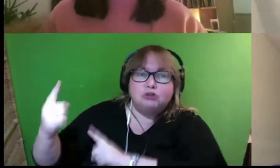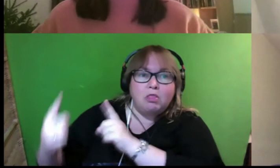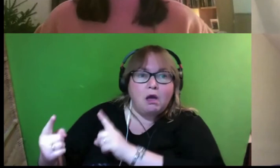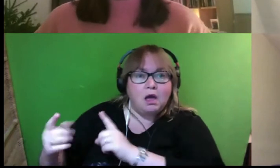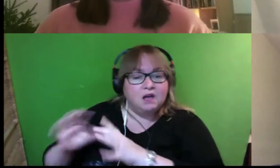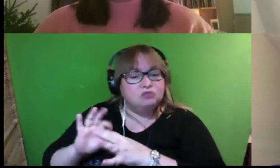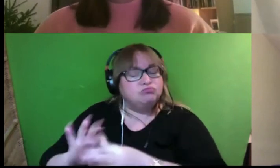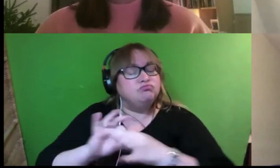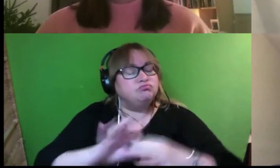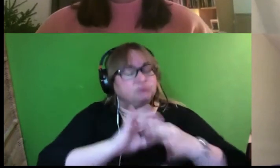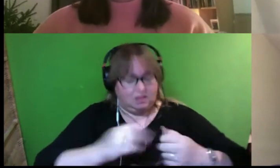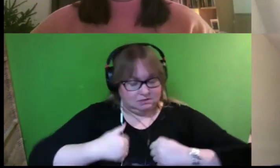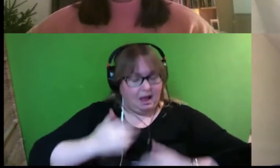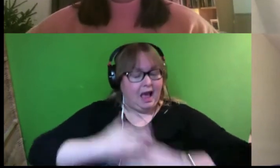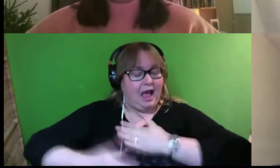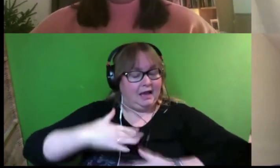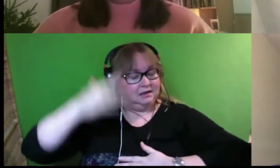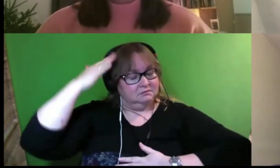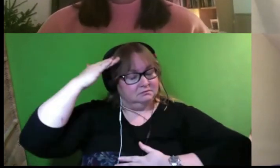and who we choose to collaborate with.